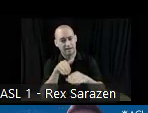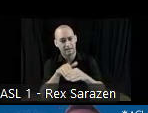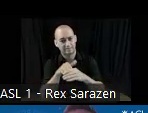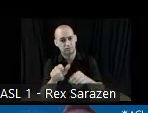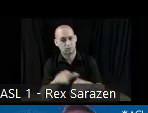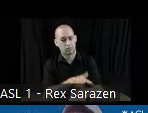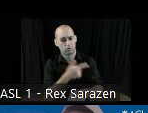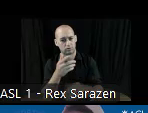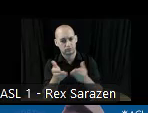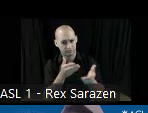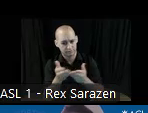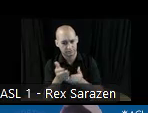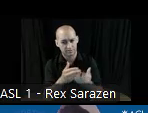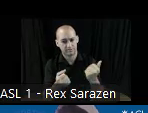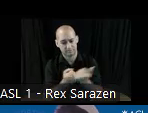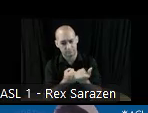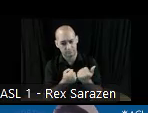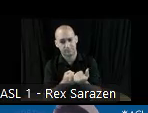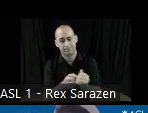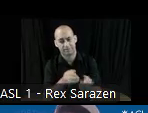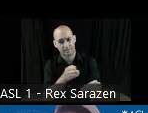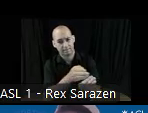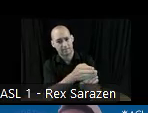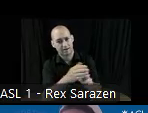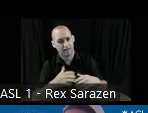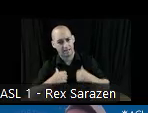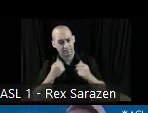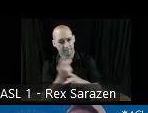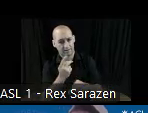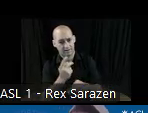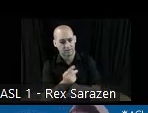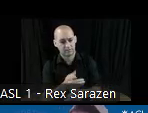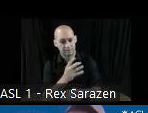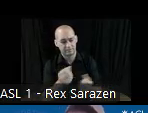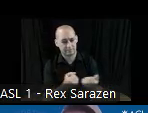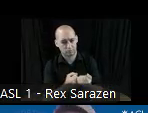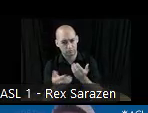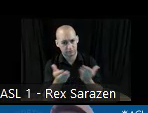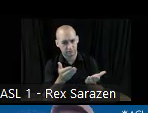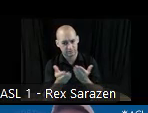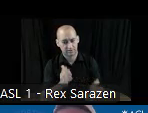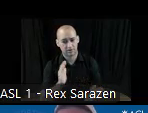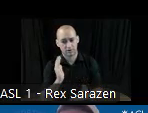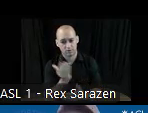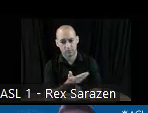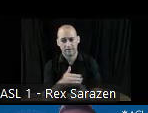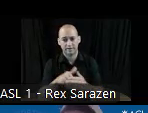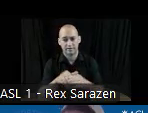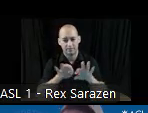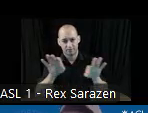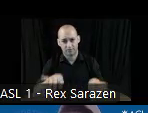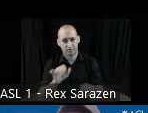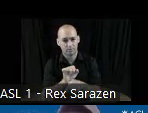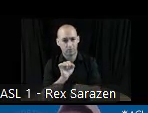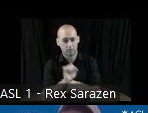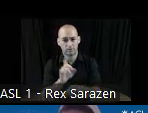supports, and aligned healthcare and supportive services. We intentionally, in the framework, drafted these